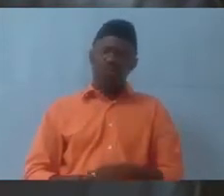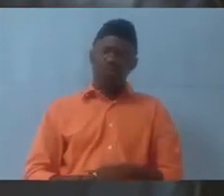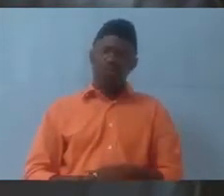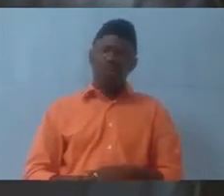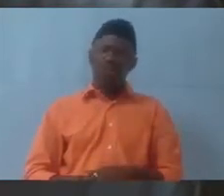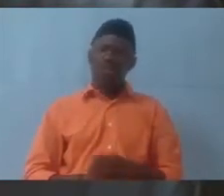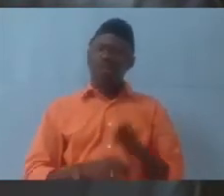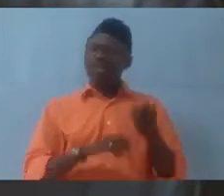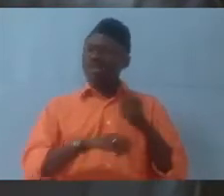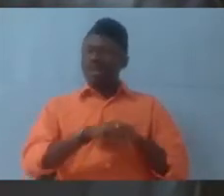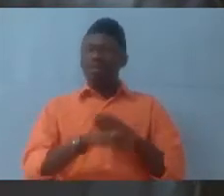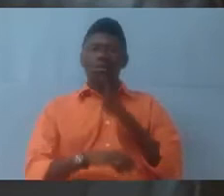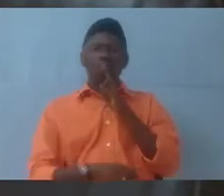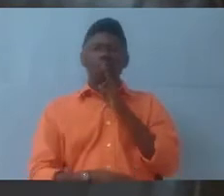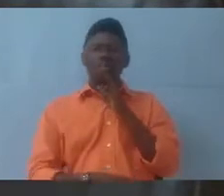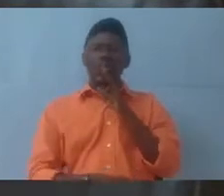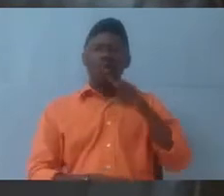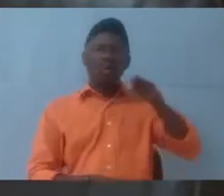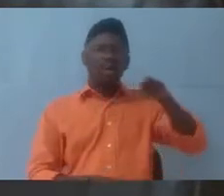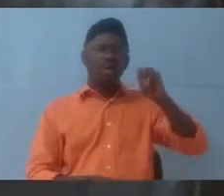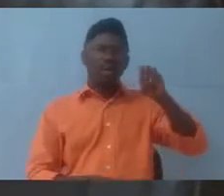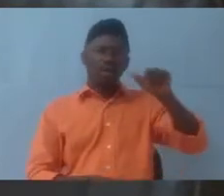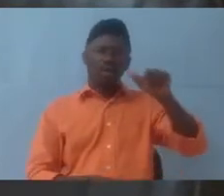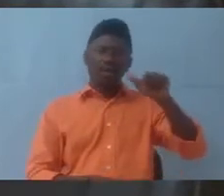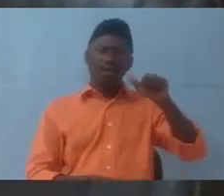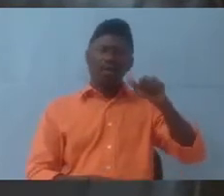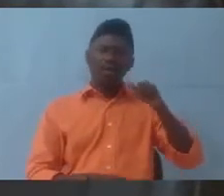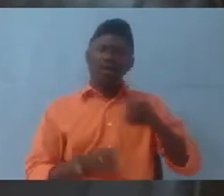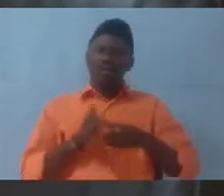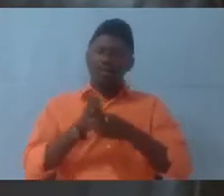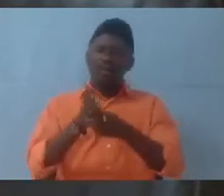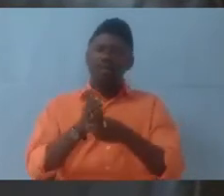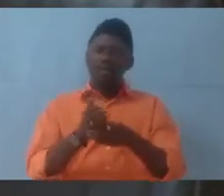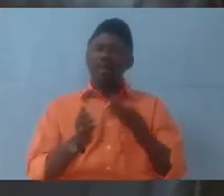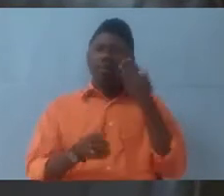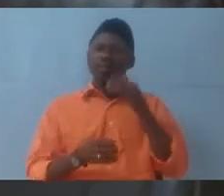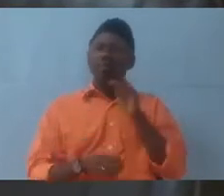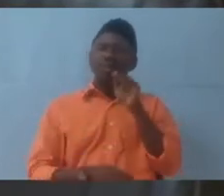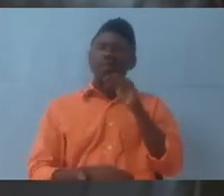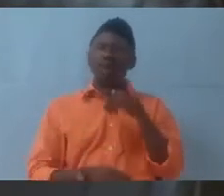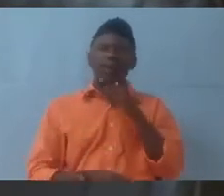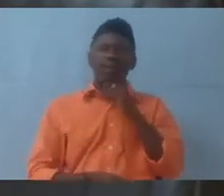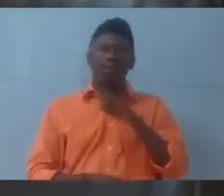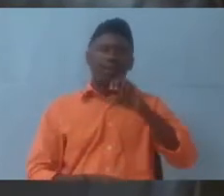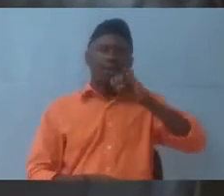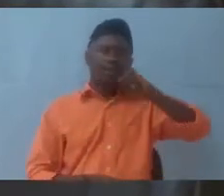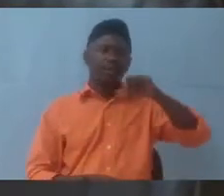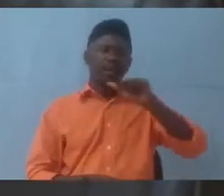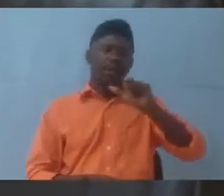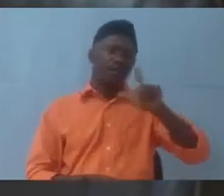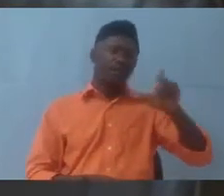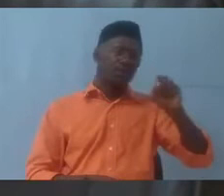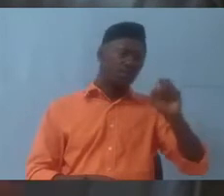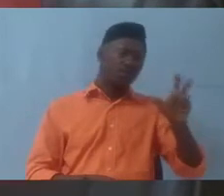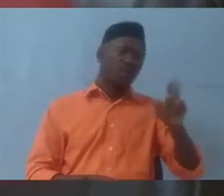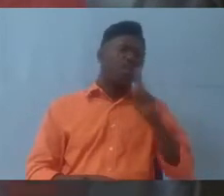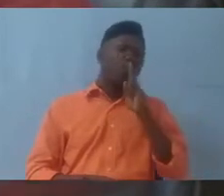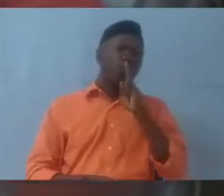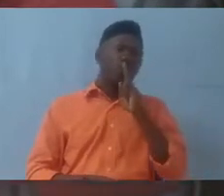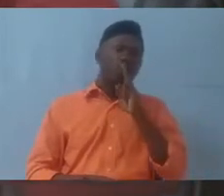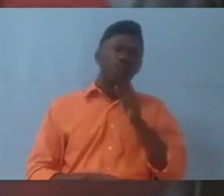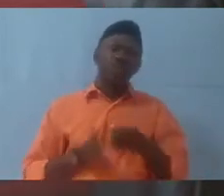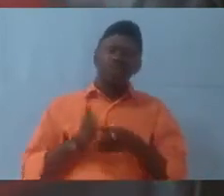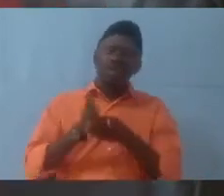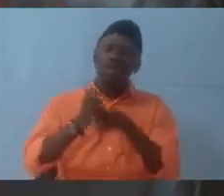the NIA director when the issue was when you were called by Mr. Diallo? Kan moy won njiti NIA jamono ji la